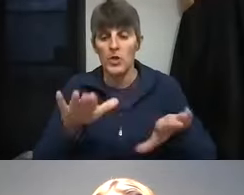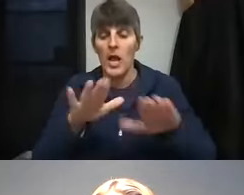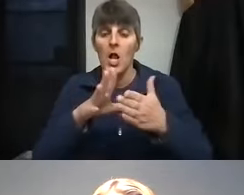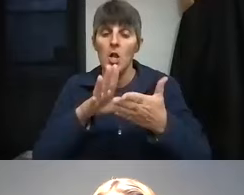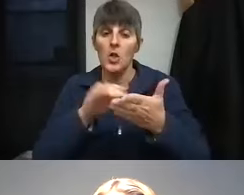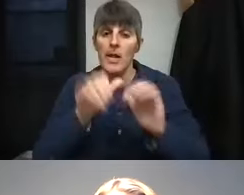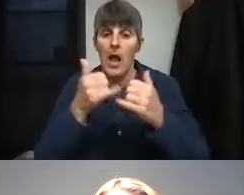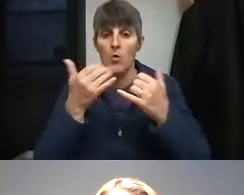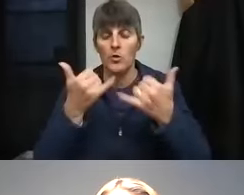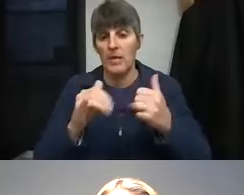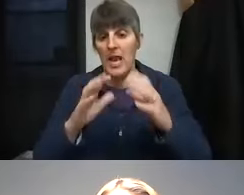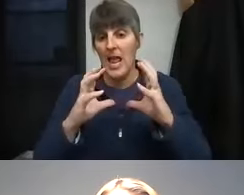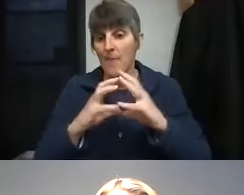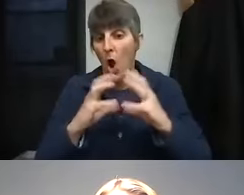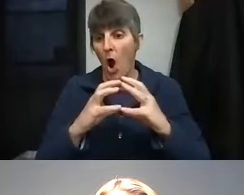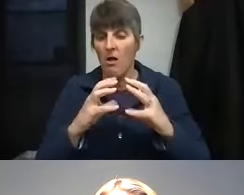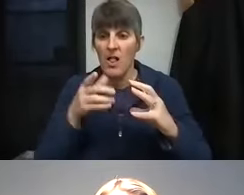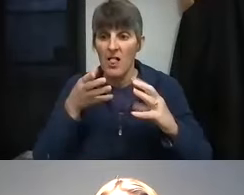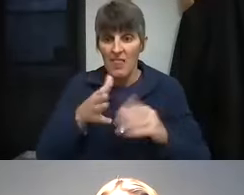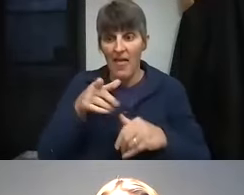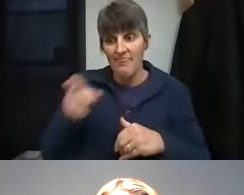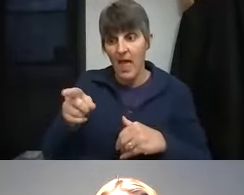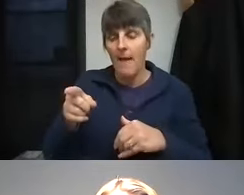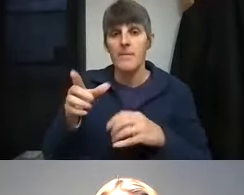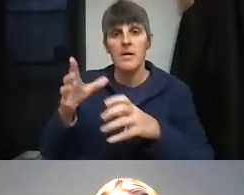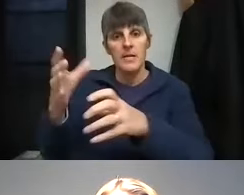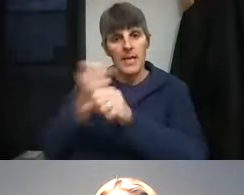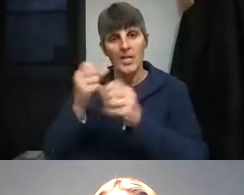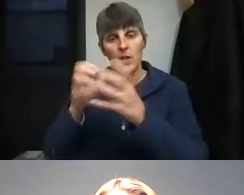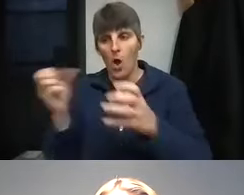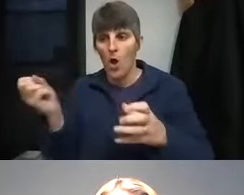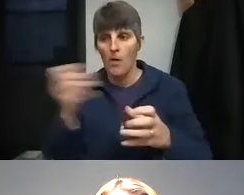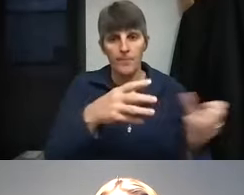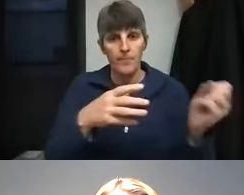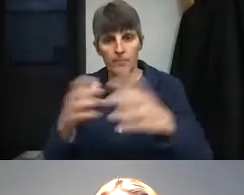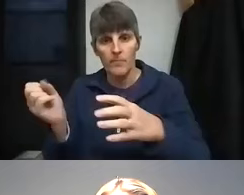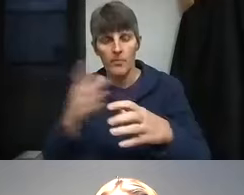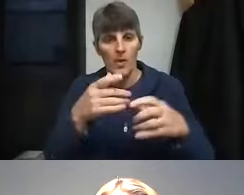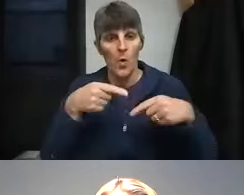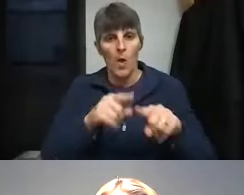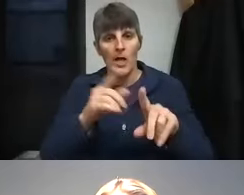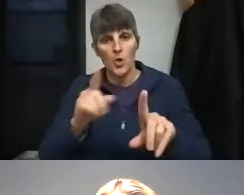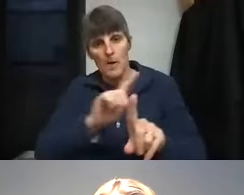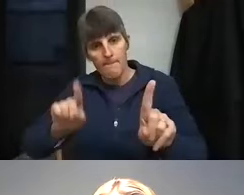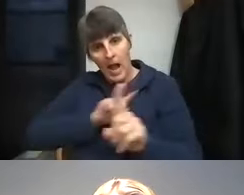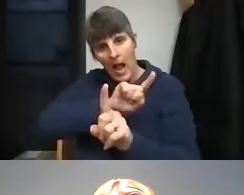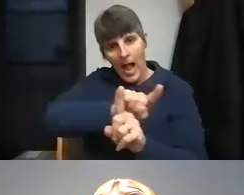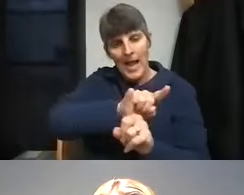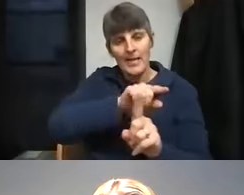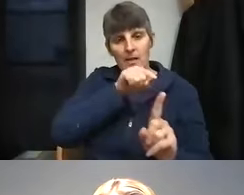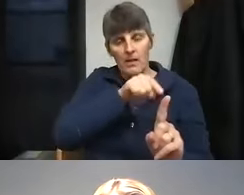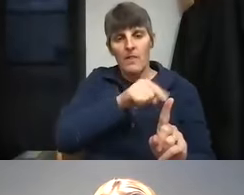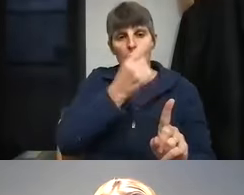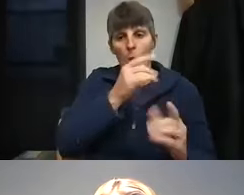play ball, let them be the person that is catching the ball and throwing the ball back and forth while you're behind your child, doing the hand motions for